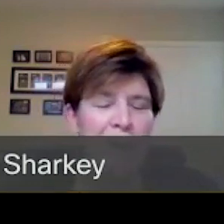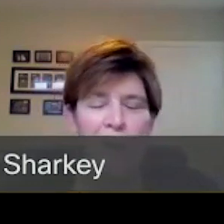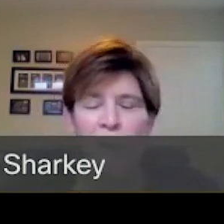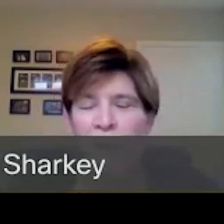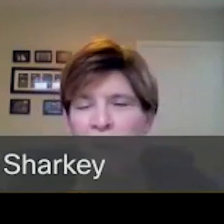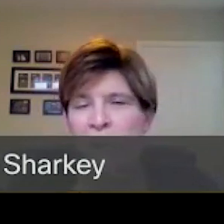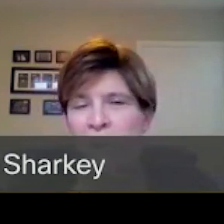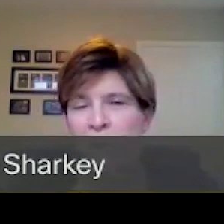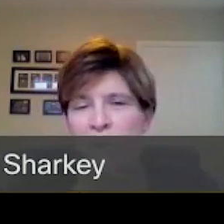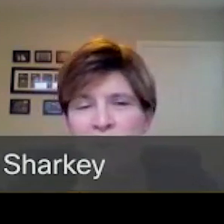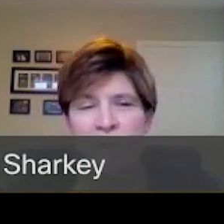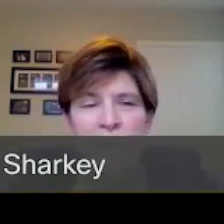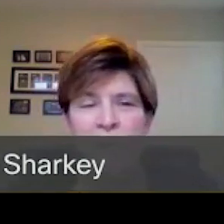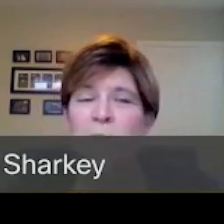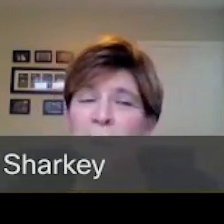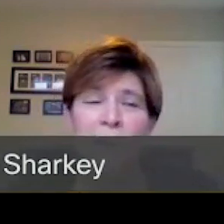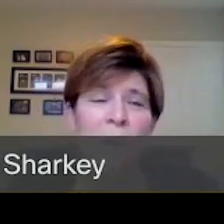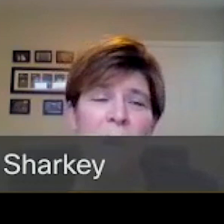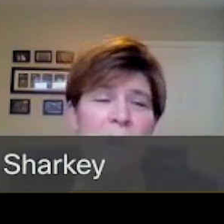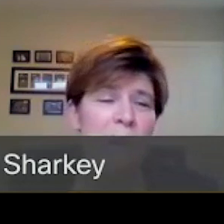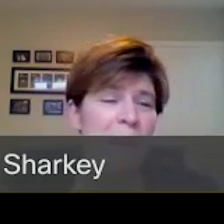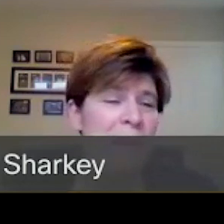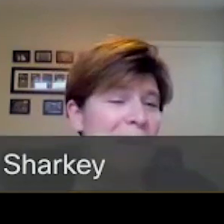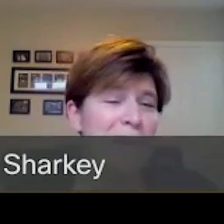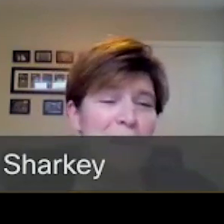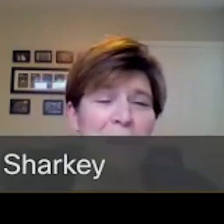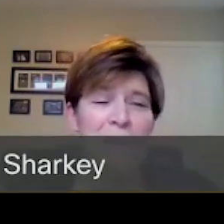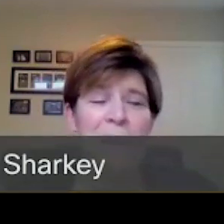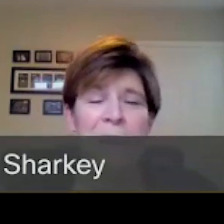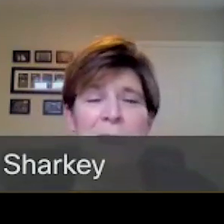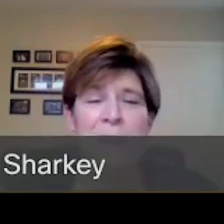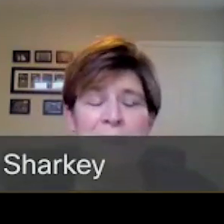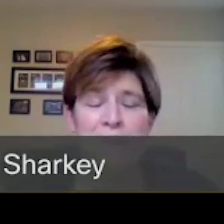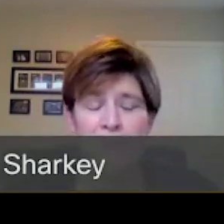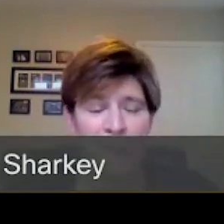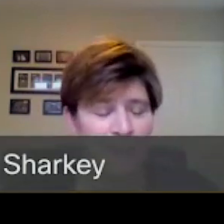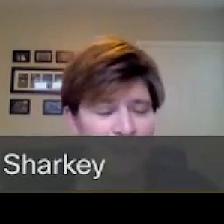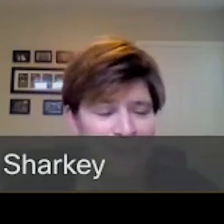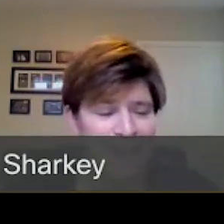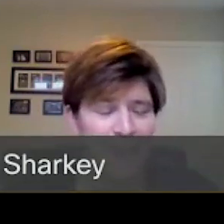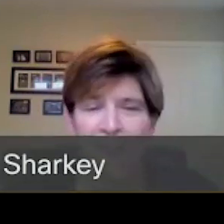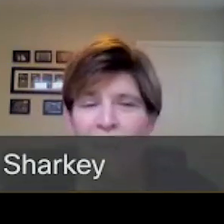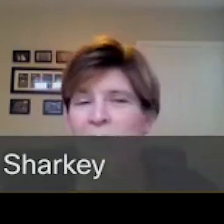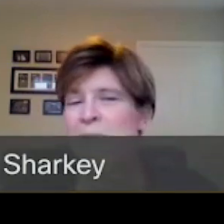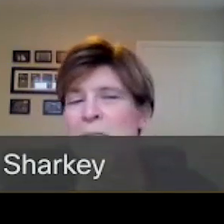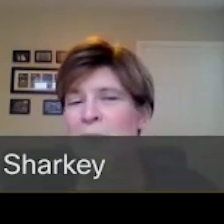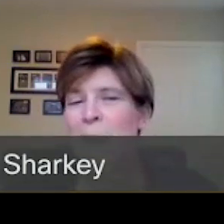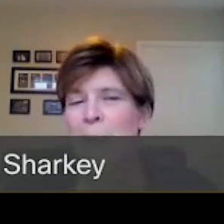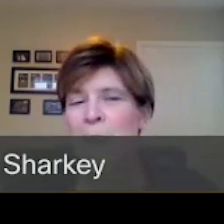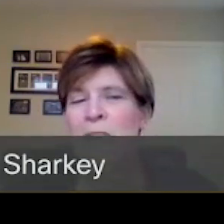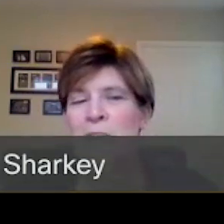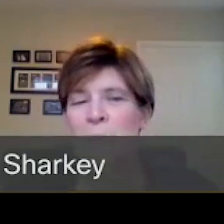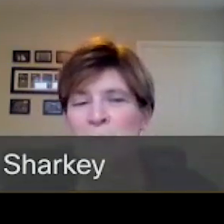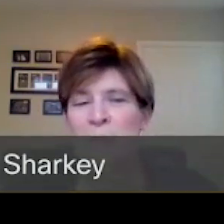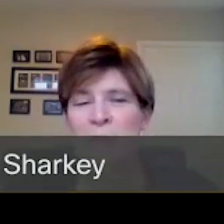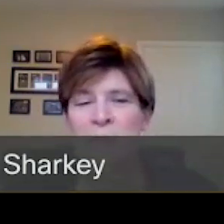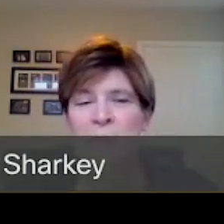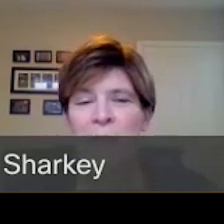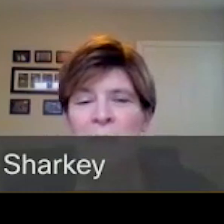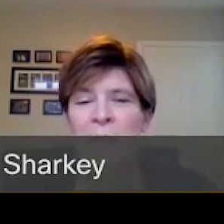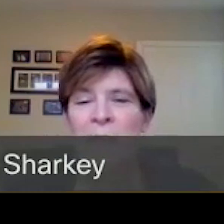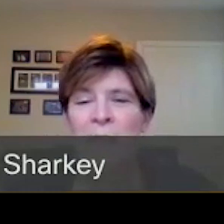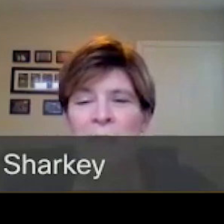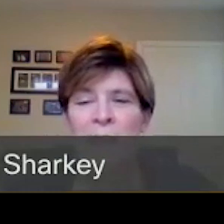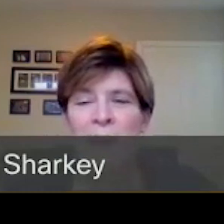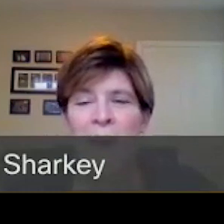be able to work effectively with the state is really going to depend on your ability to create an effective collaboration with that state.